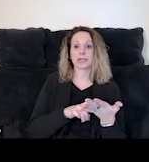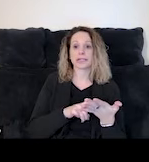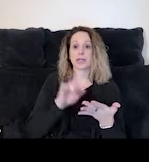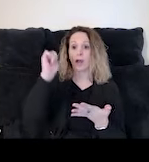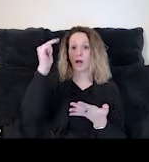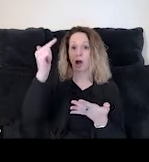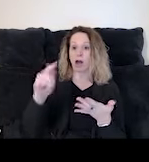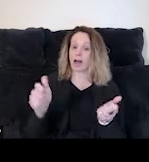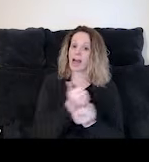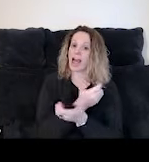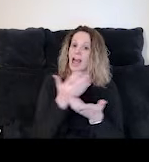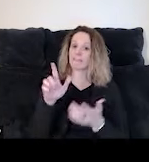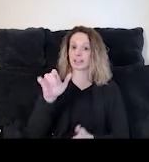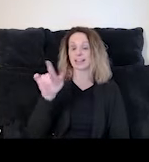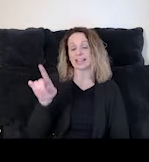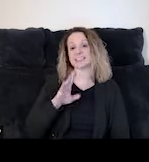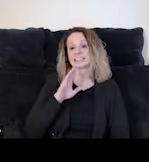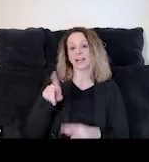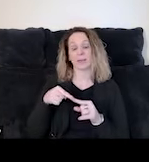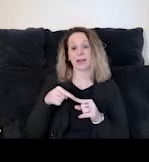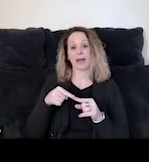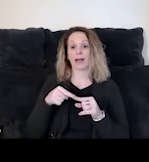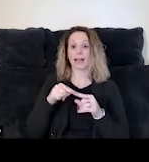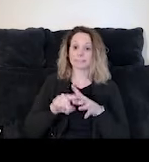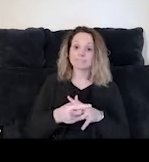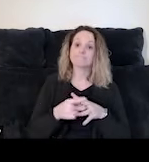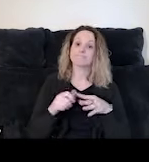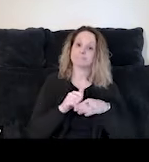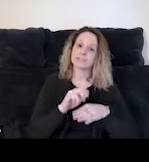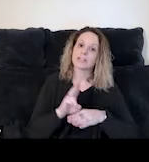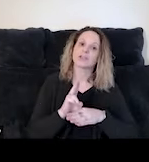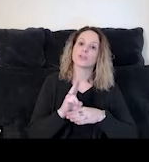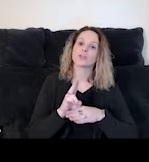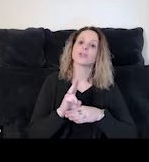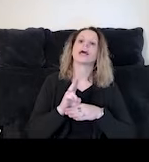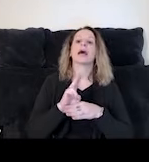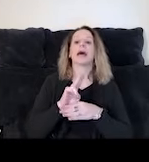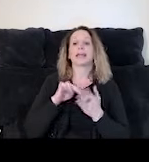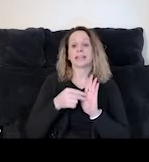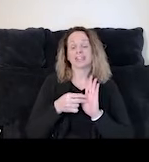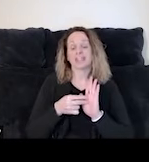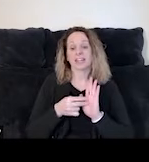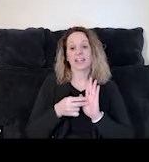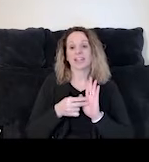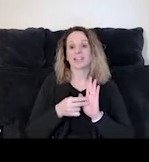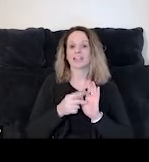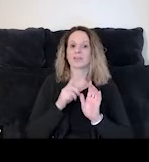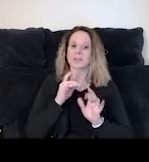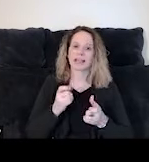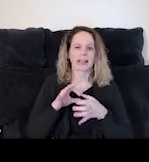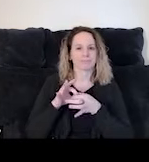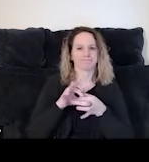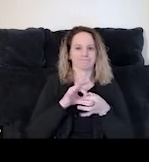this, everything that Liz talked about, into practice requires intentionality, and it requires a lot of